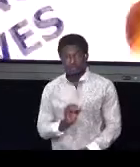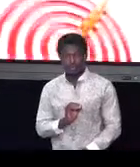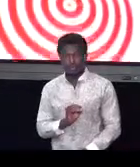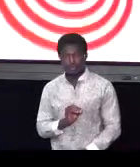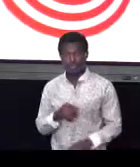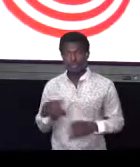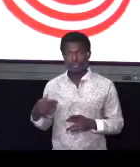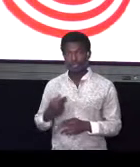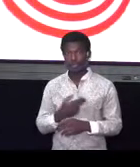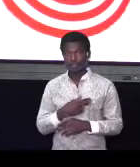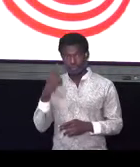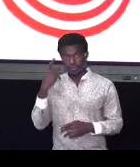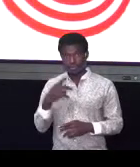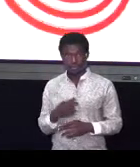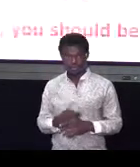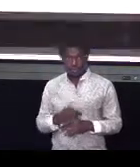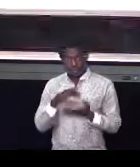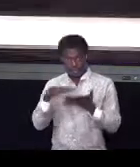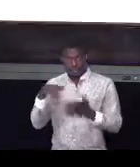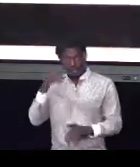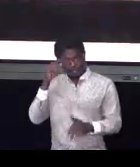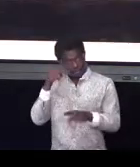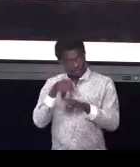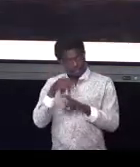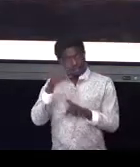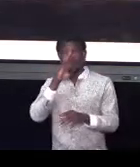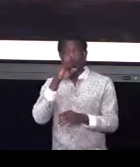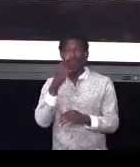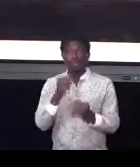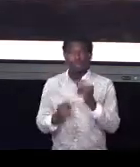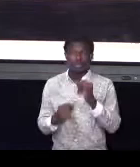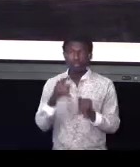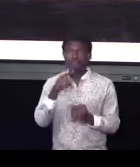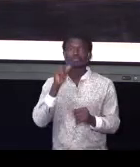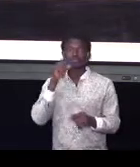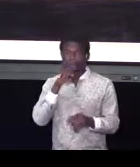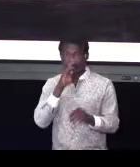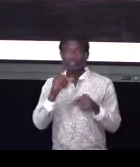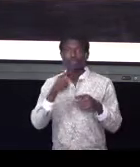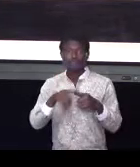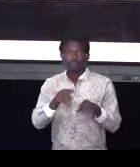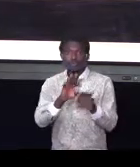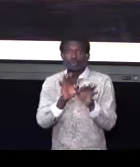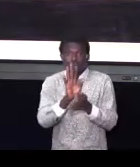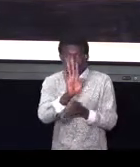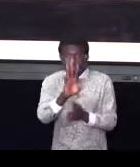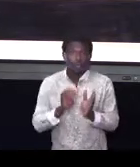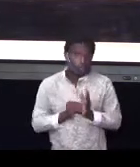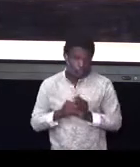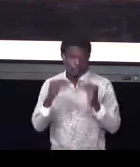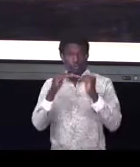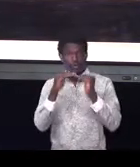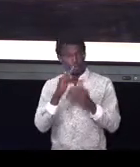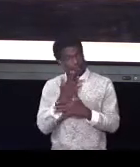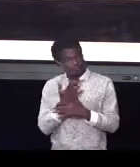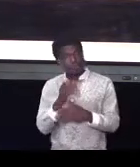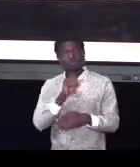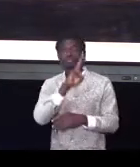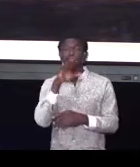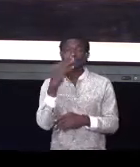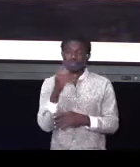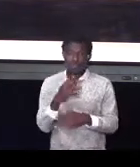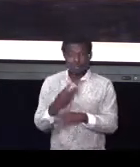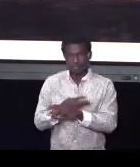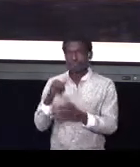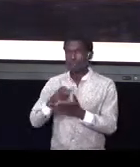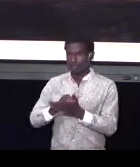So let's check out the learning objectives. By the end of the day, you should be able to form your own equivalent fractions